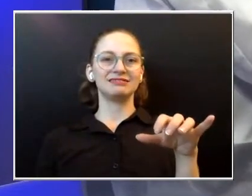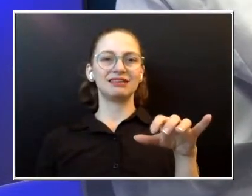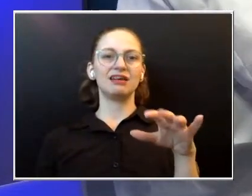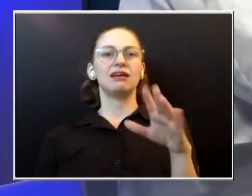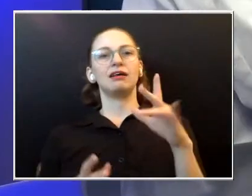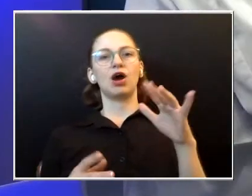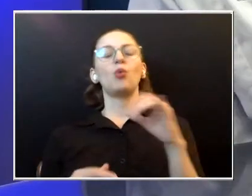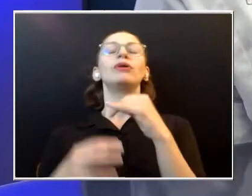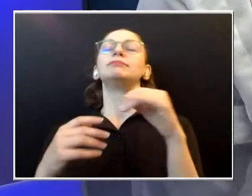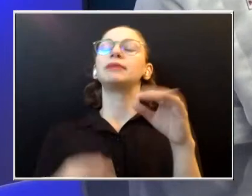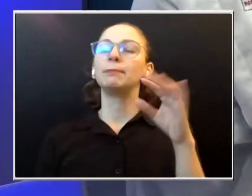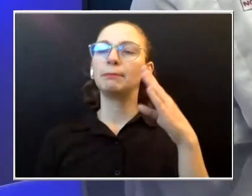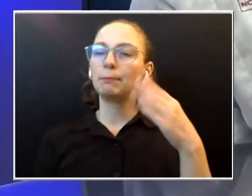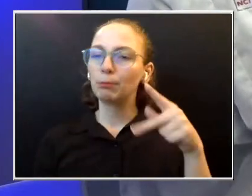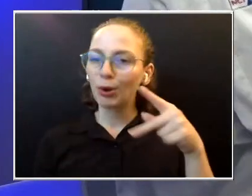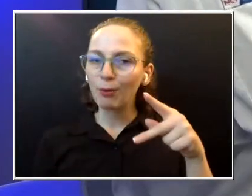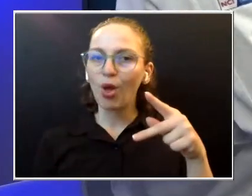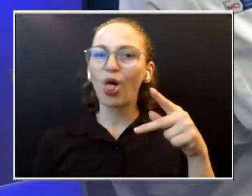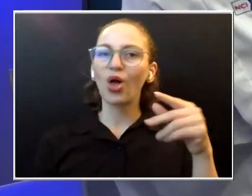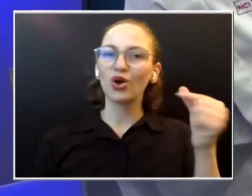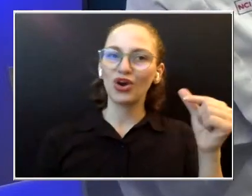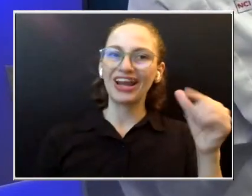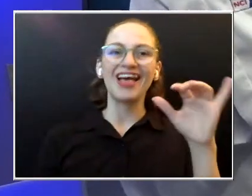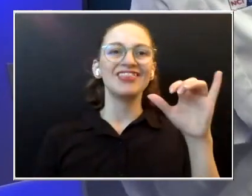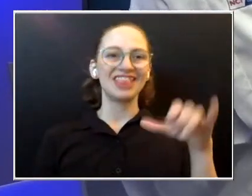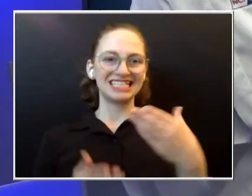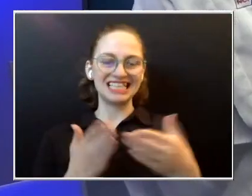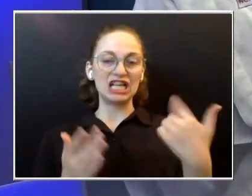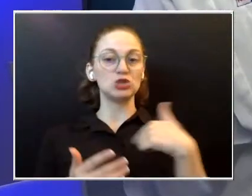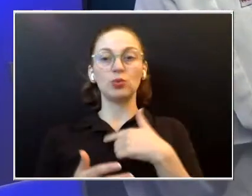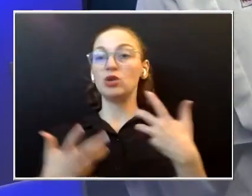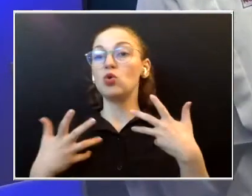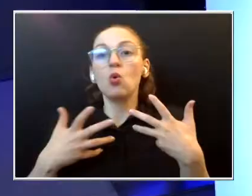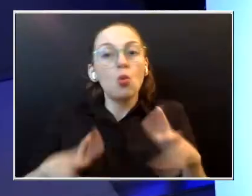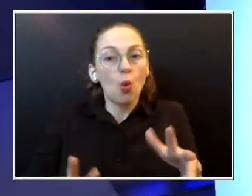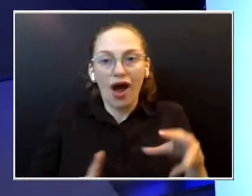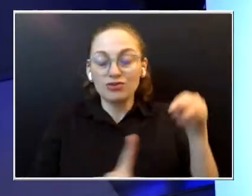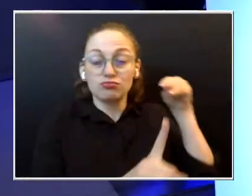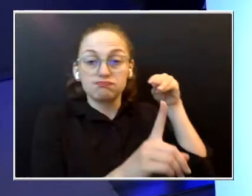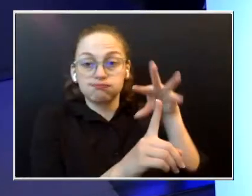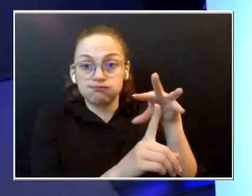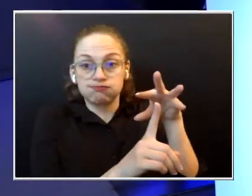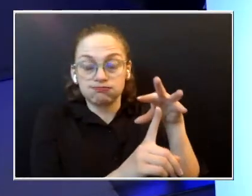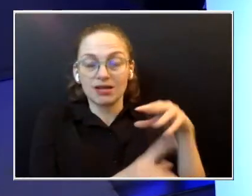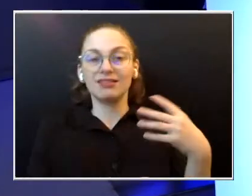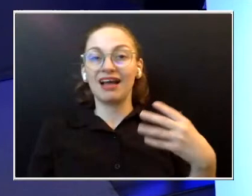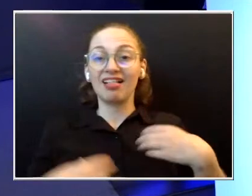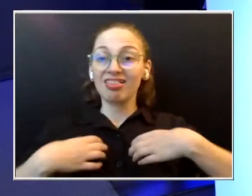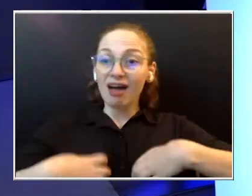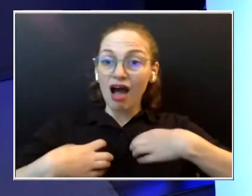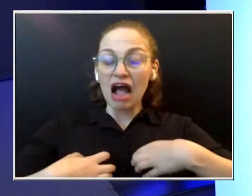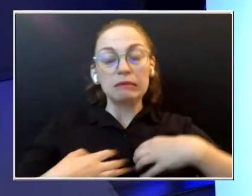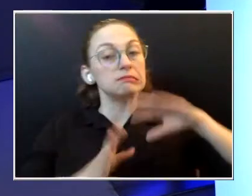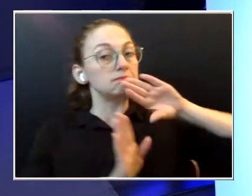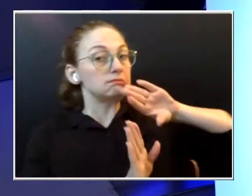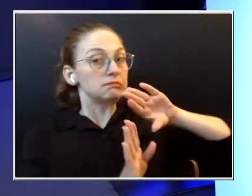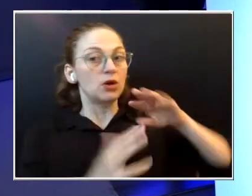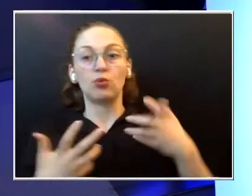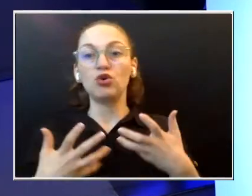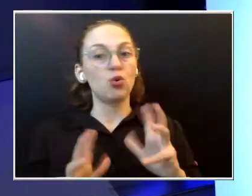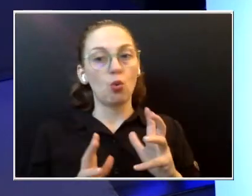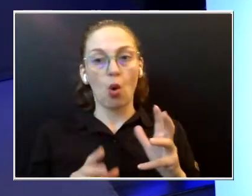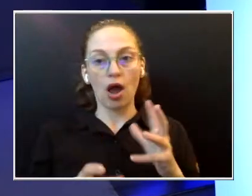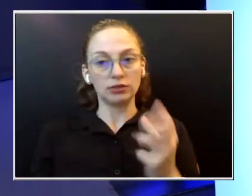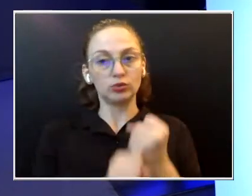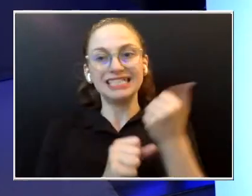the esophagus, all of these normal tissues. You still radiate the lung. You got to talk to lung guys like me, correct. And that's never a good conversation. But what you can really see